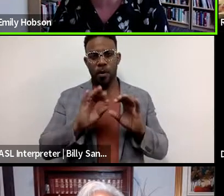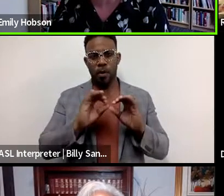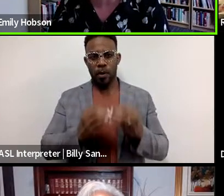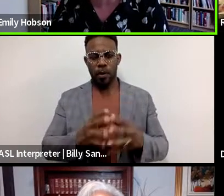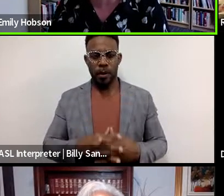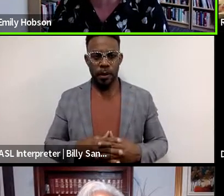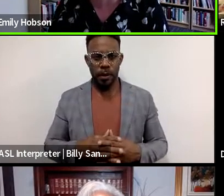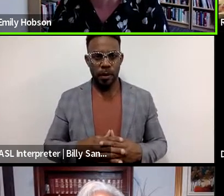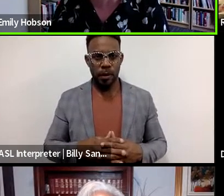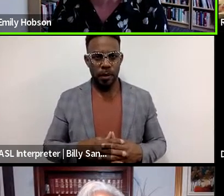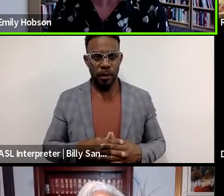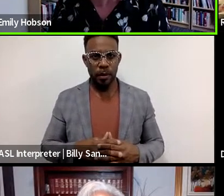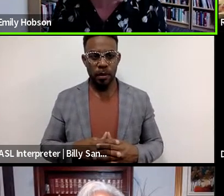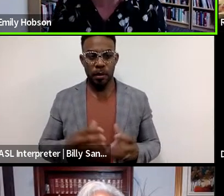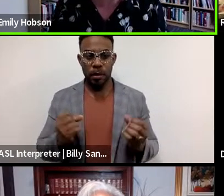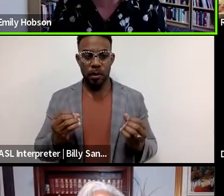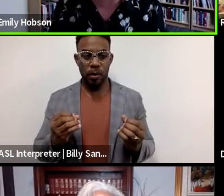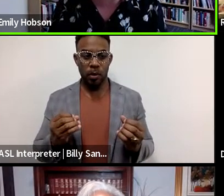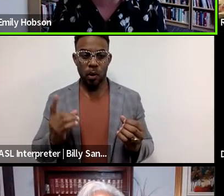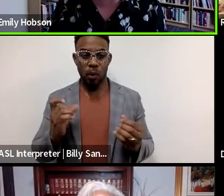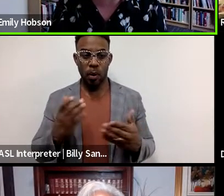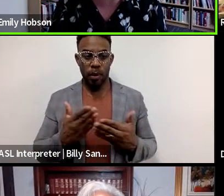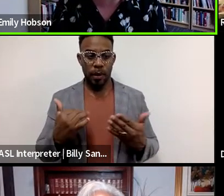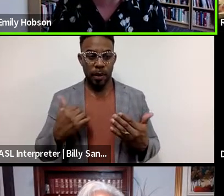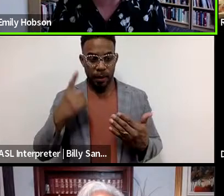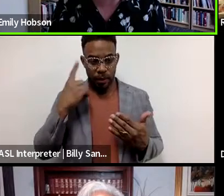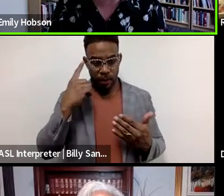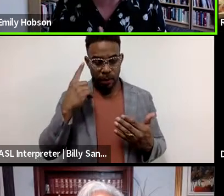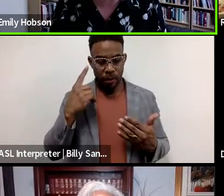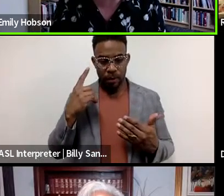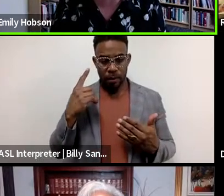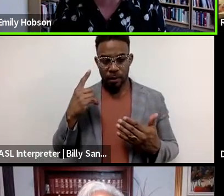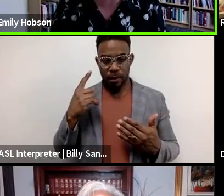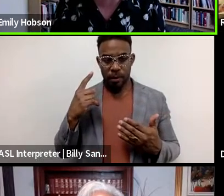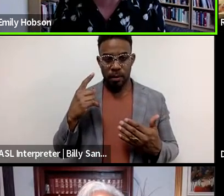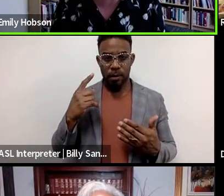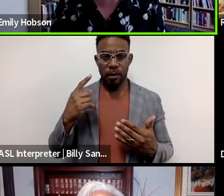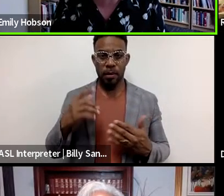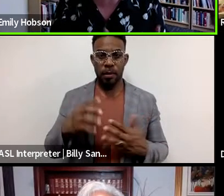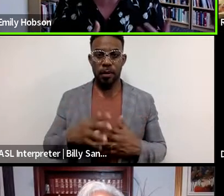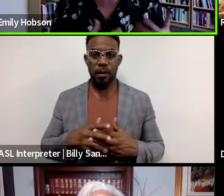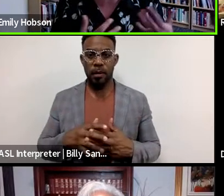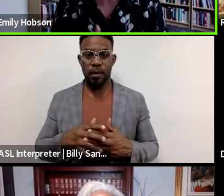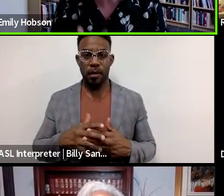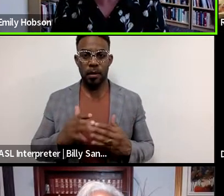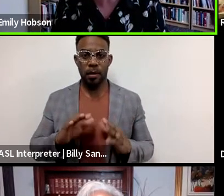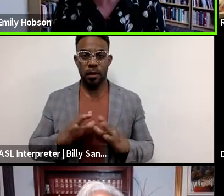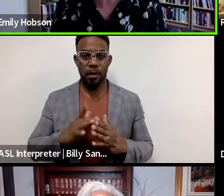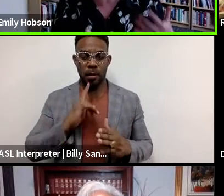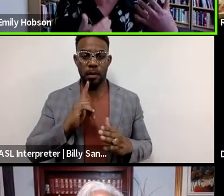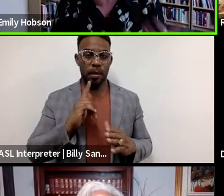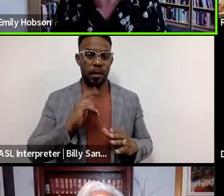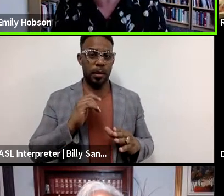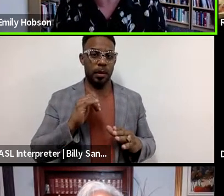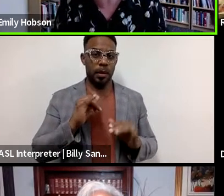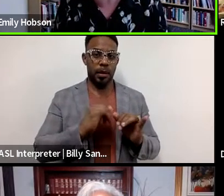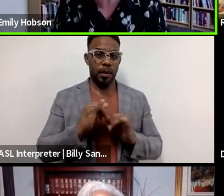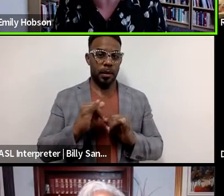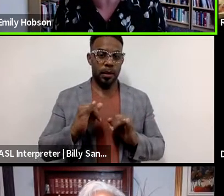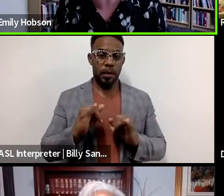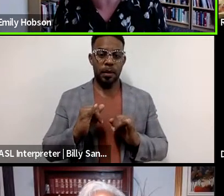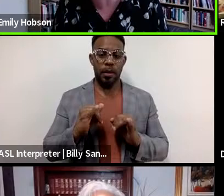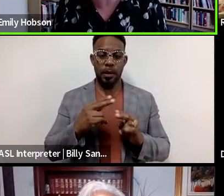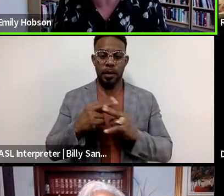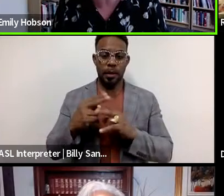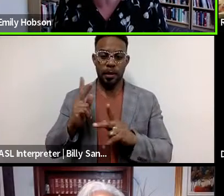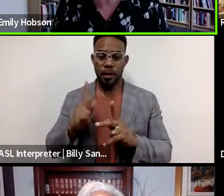organization. So one of the things I think, you know, I think our book is, there are individual named